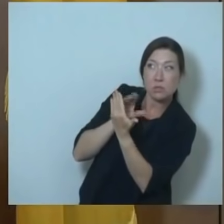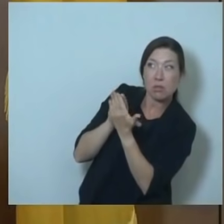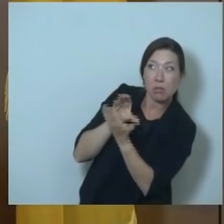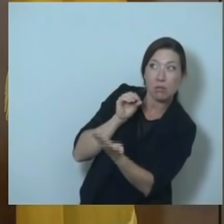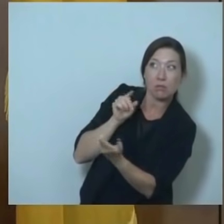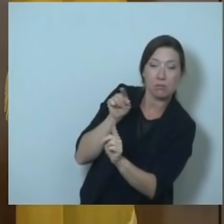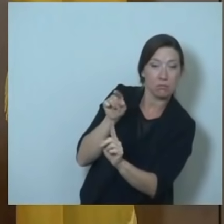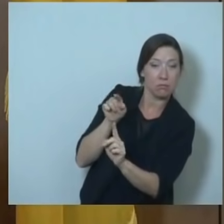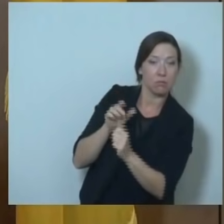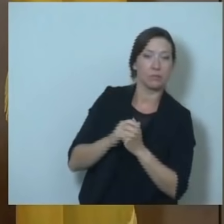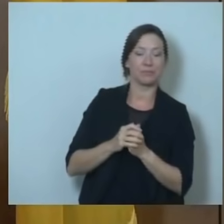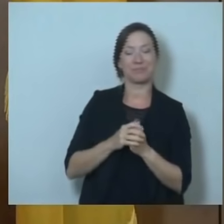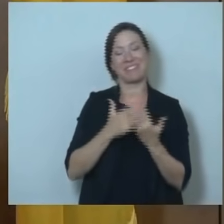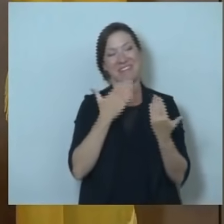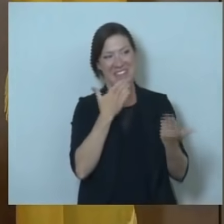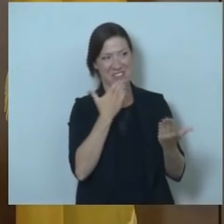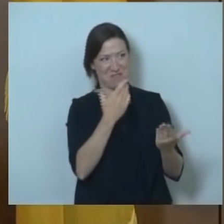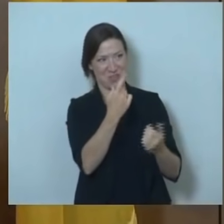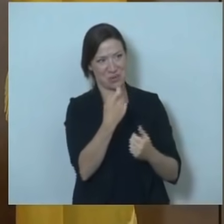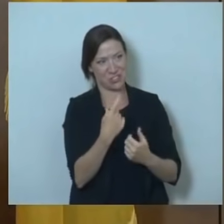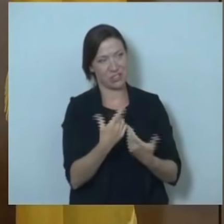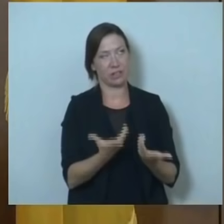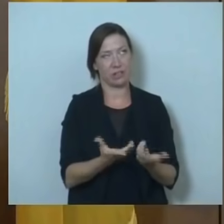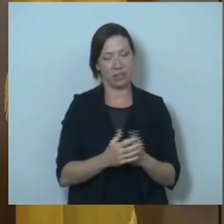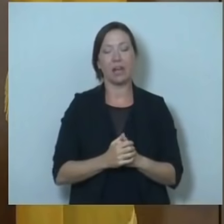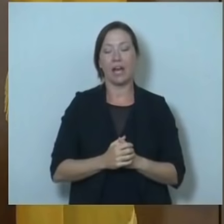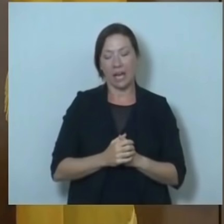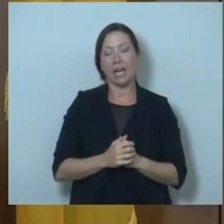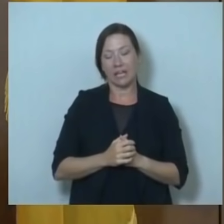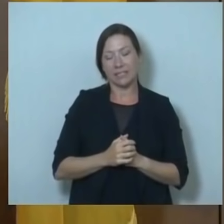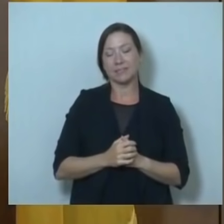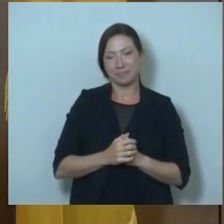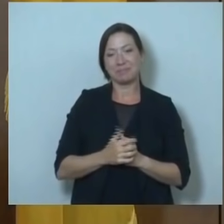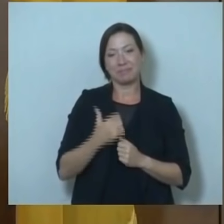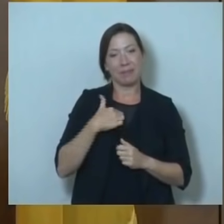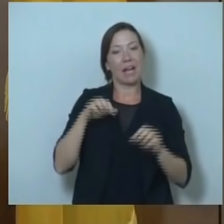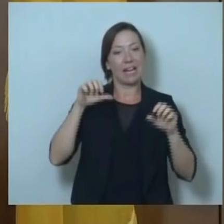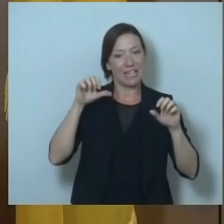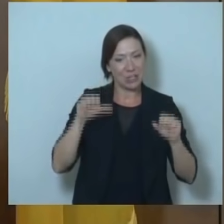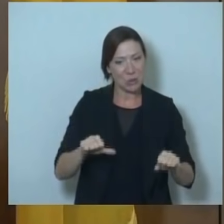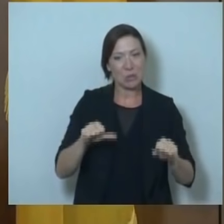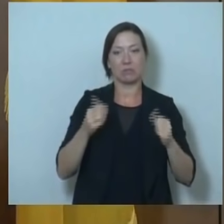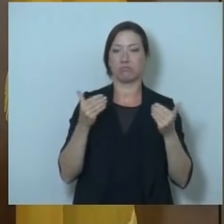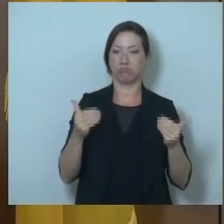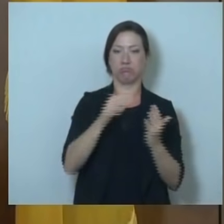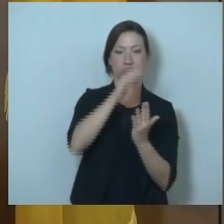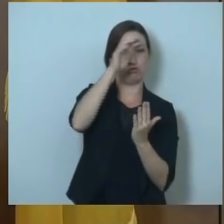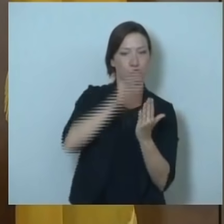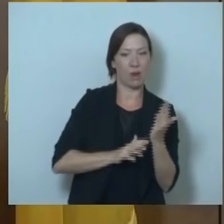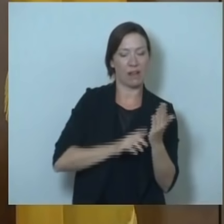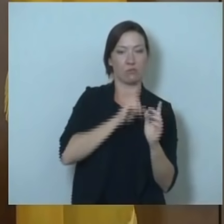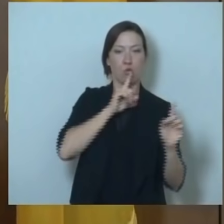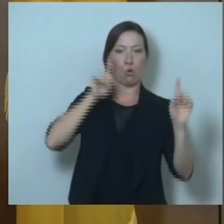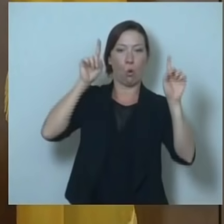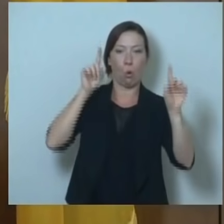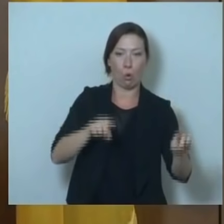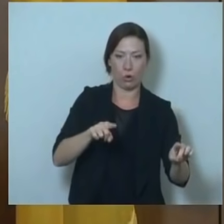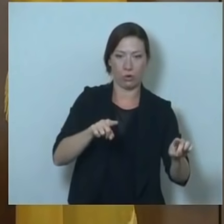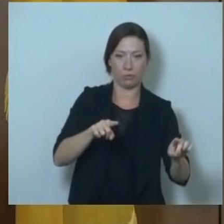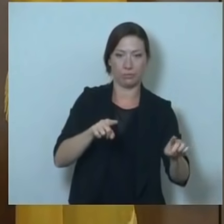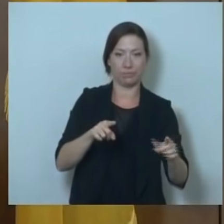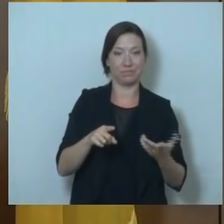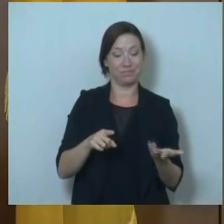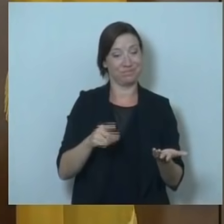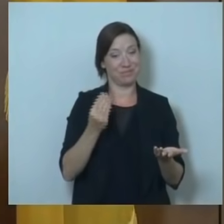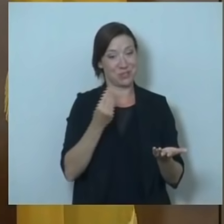I think that I know I can get a public health order drafted. I want you to know that my general counsel is